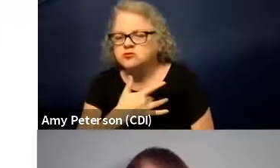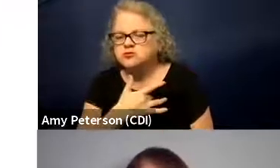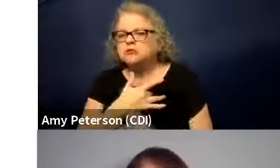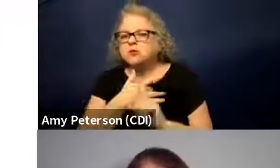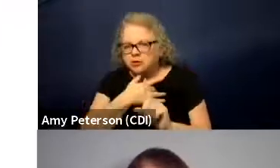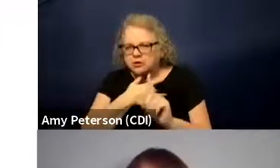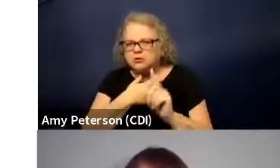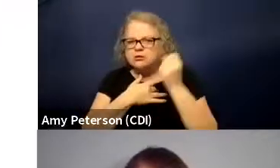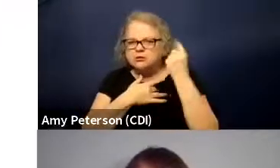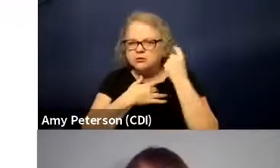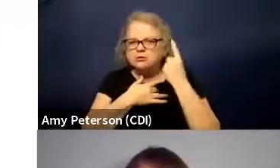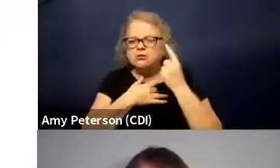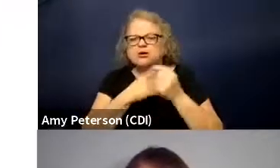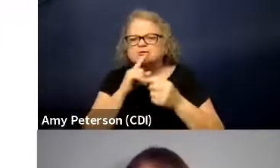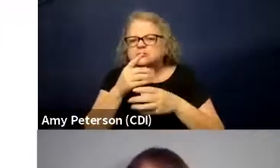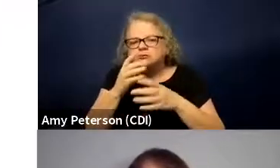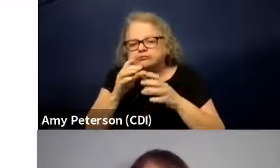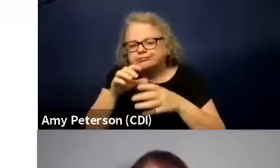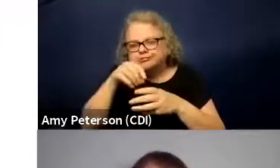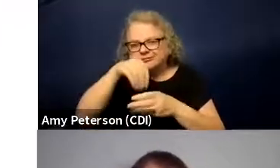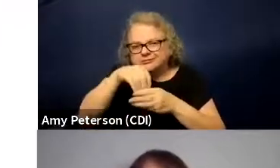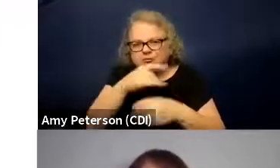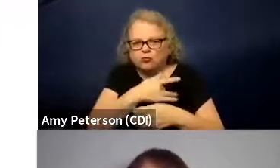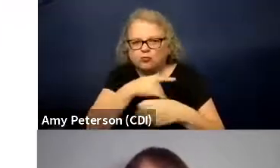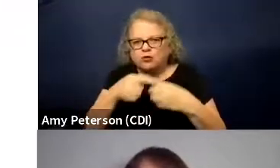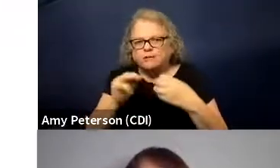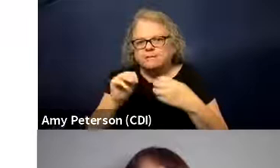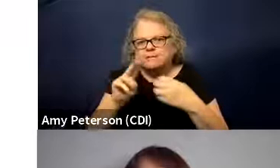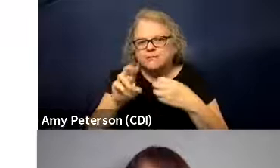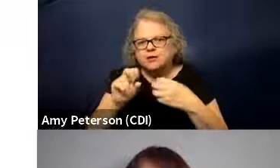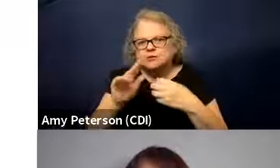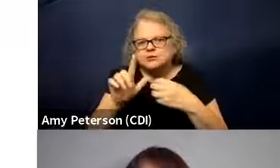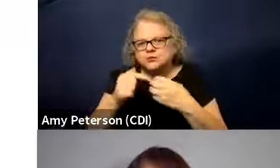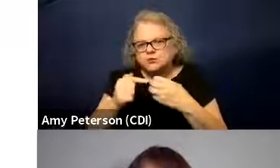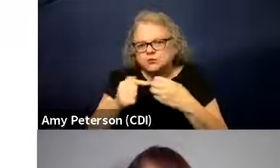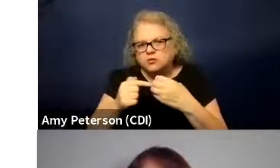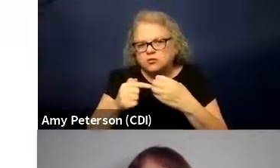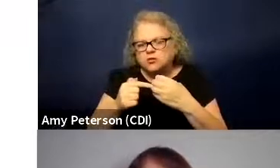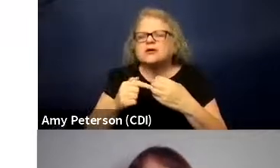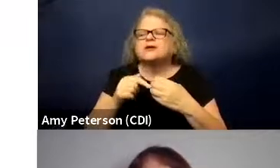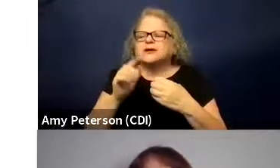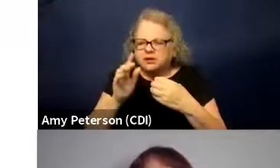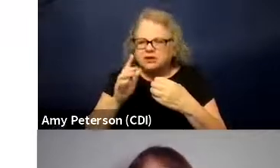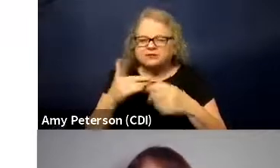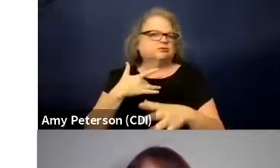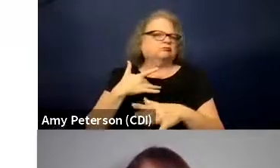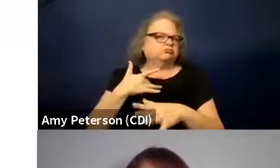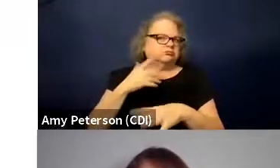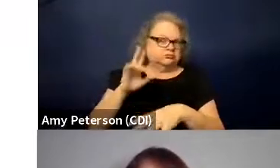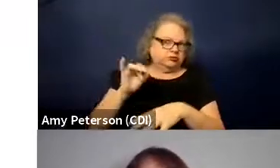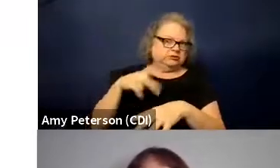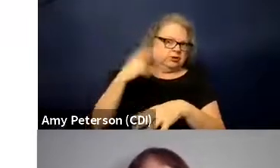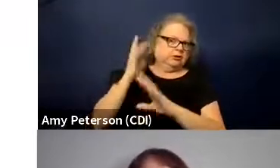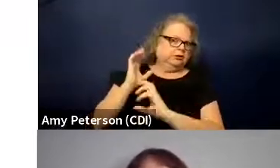mild feeling of chest discomfort, mild feeling of shortness of breath because of some